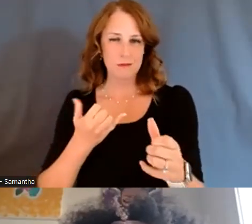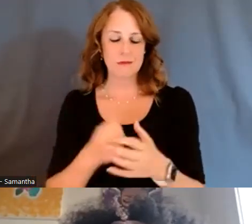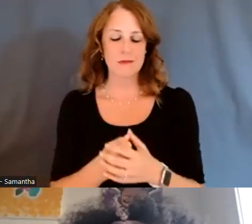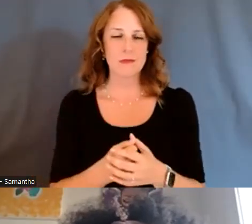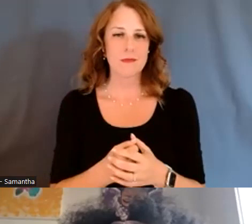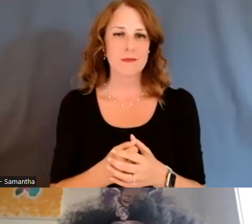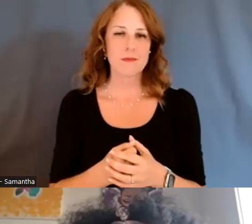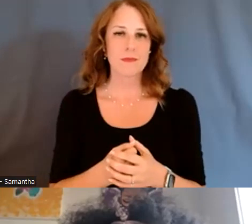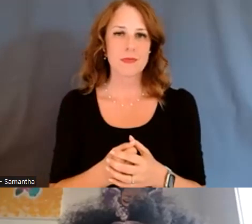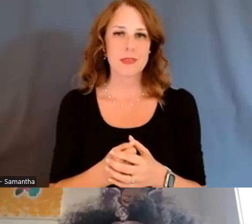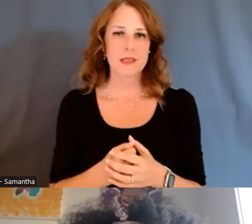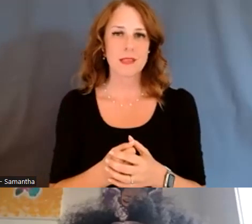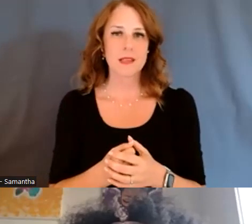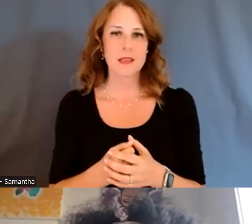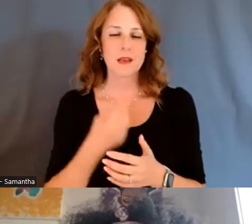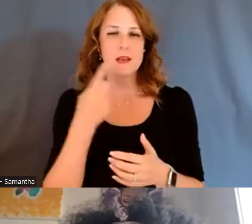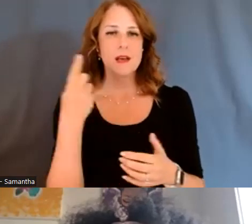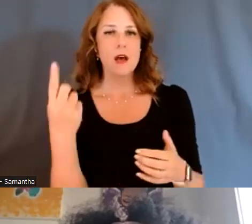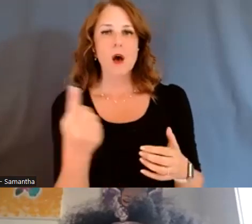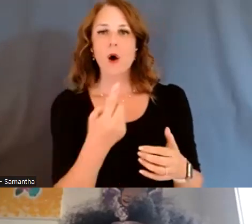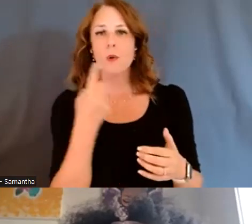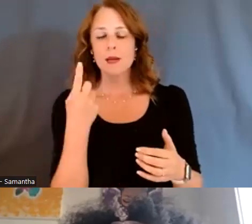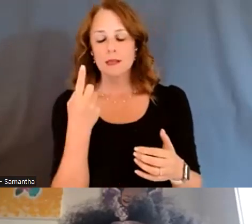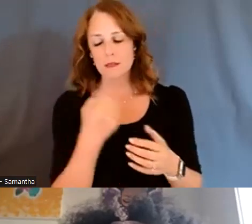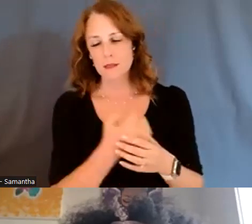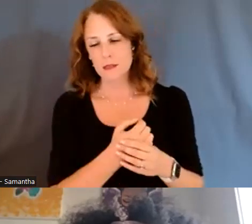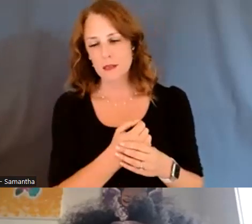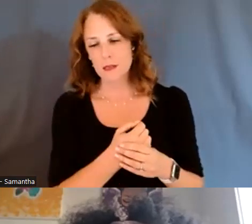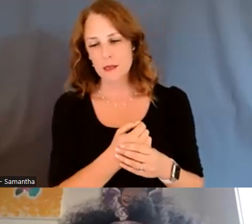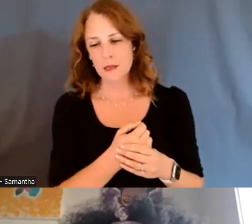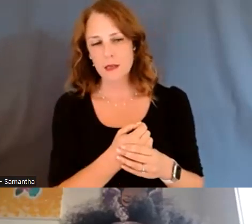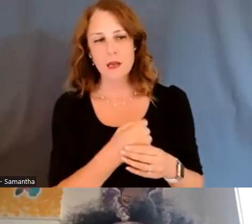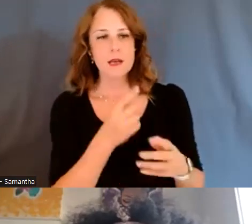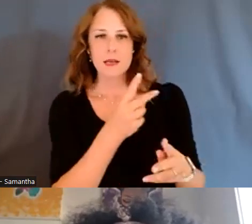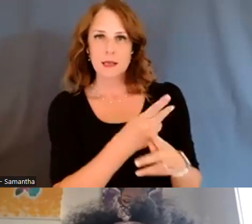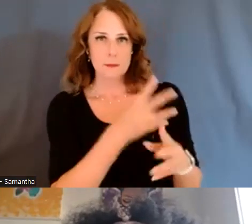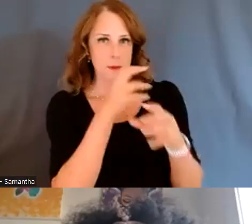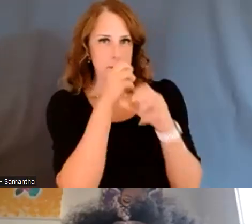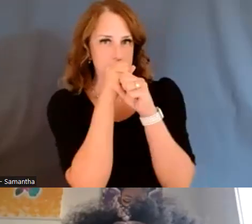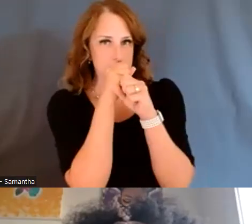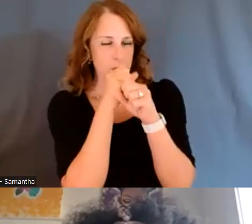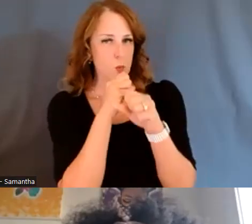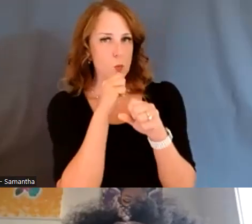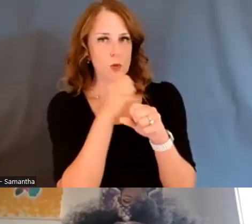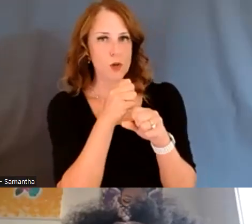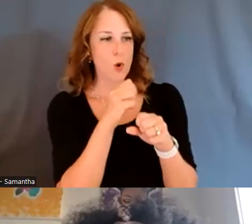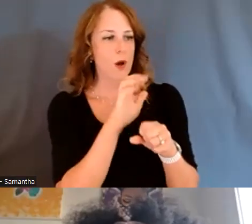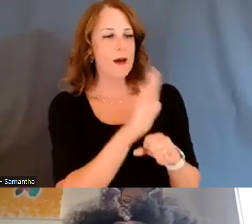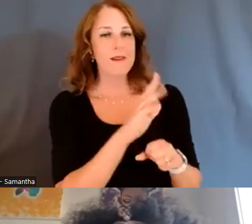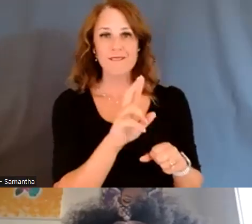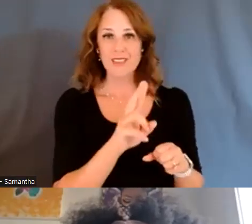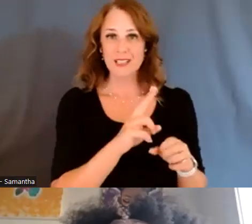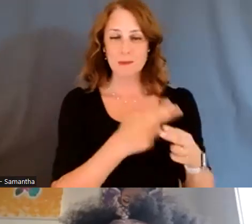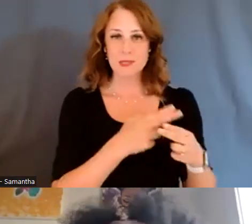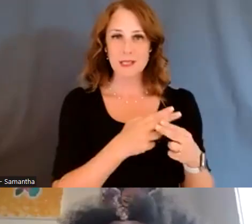We always maintain the victim's anonymity. We do not put our victims' names in any search